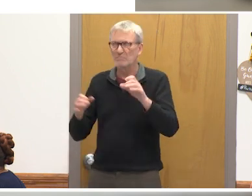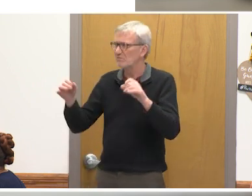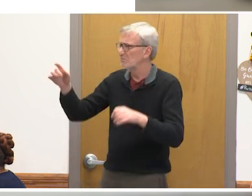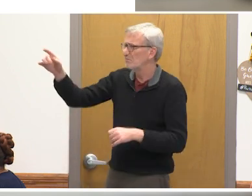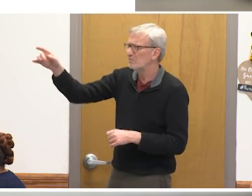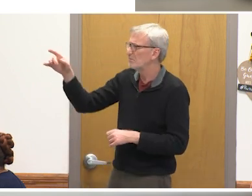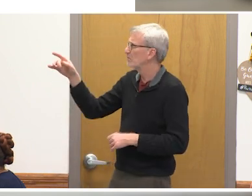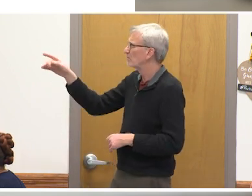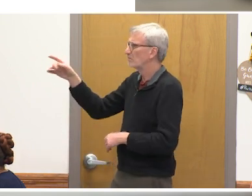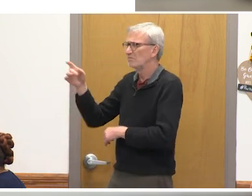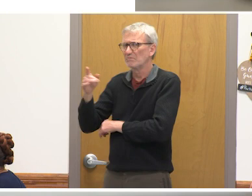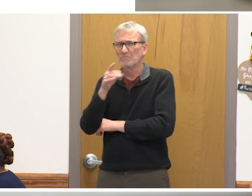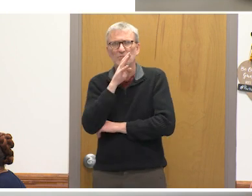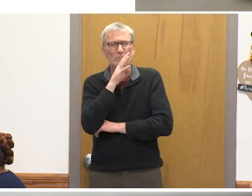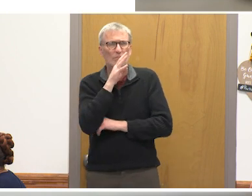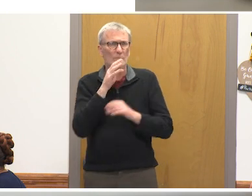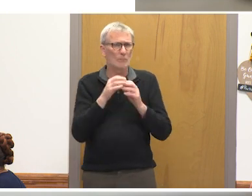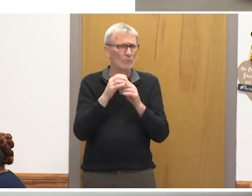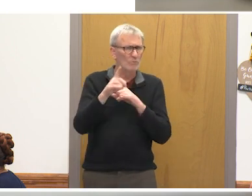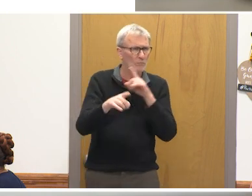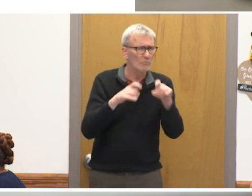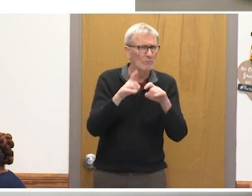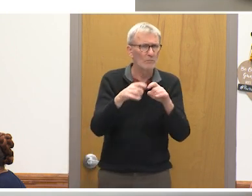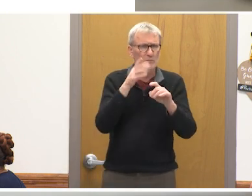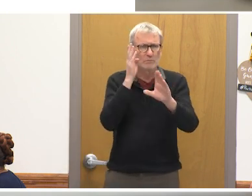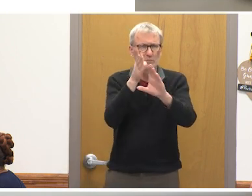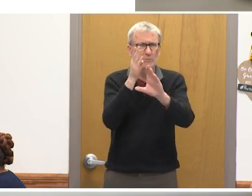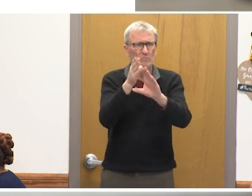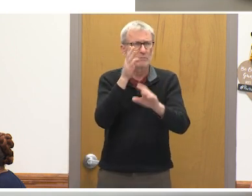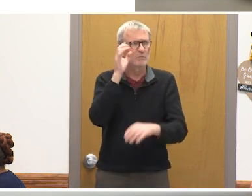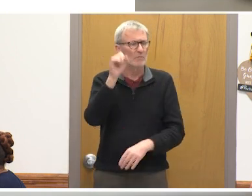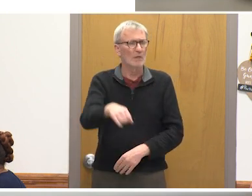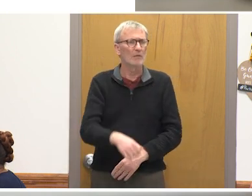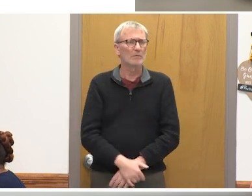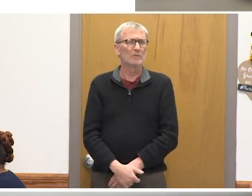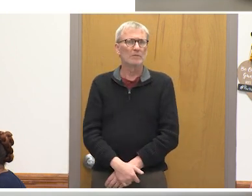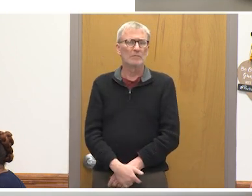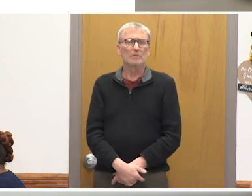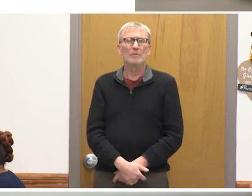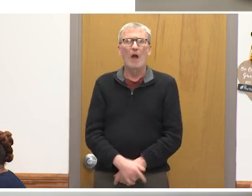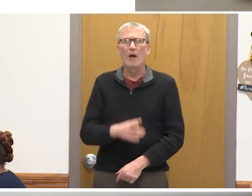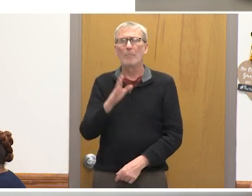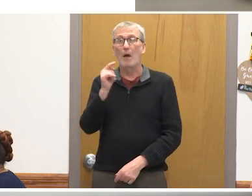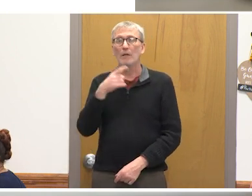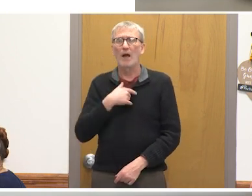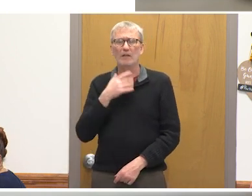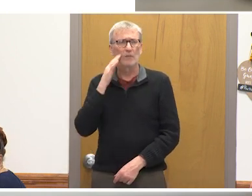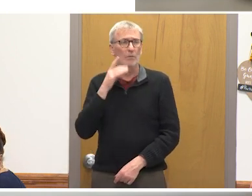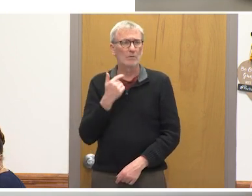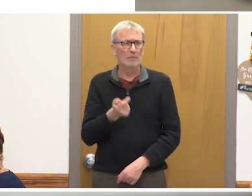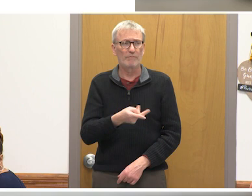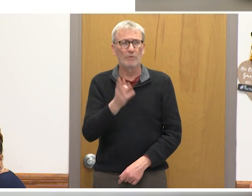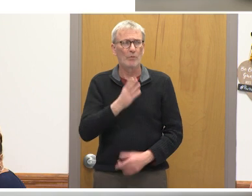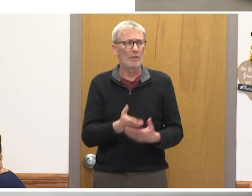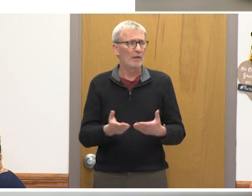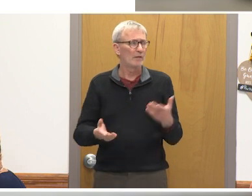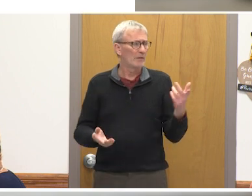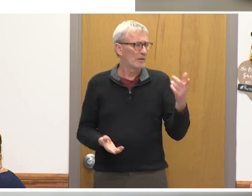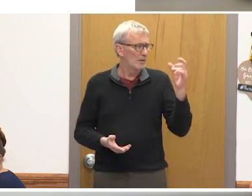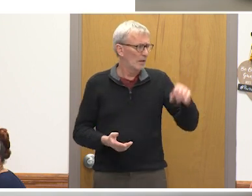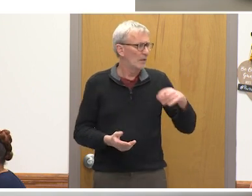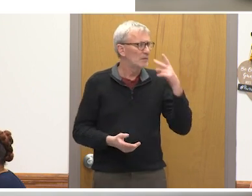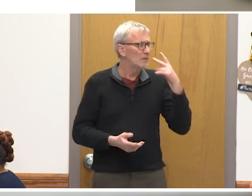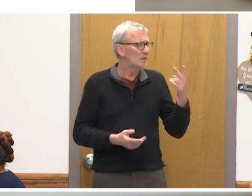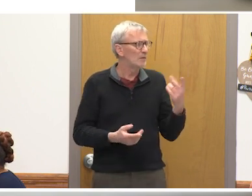more closely and provide feedback and comments on specific intersections. But I will note a few things. So as you can